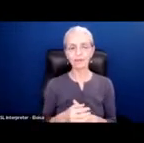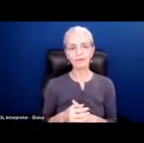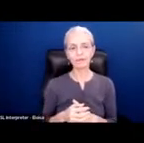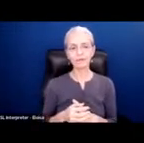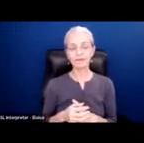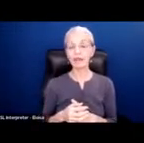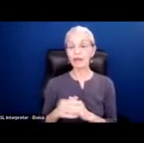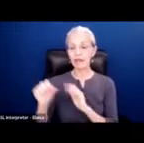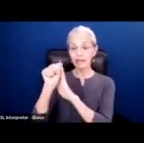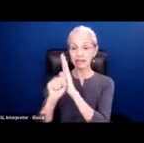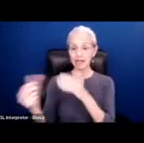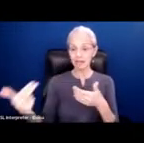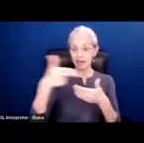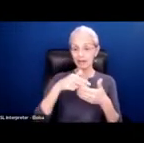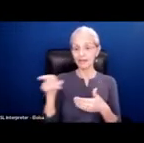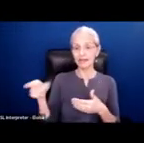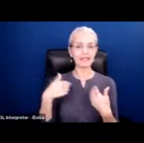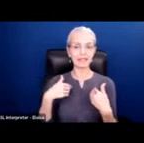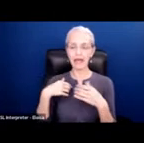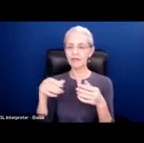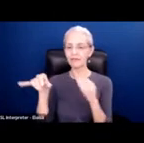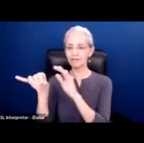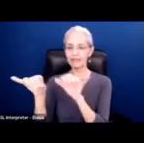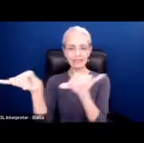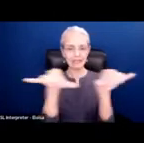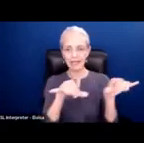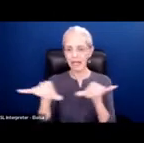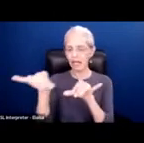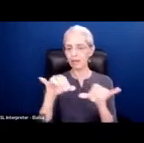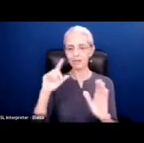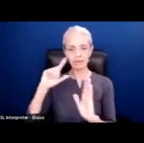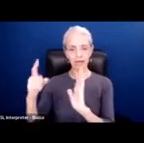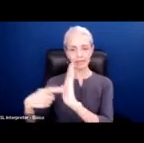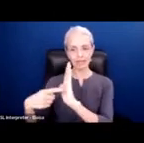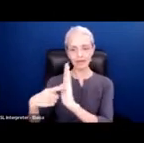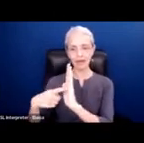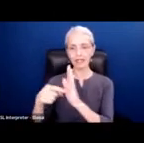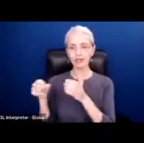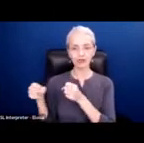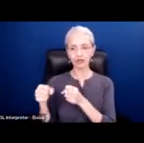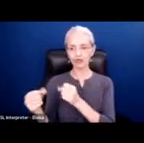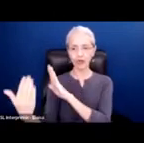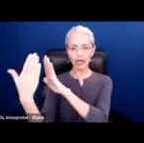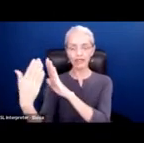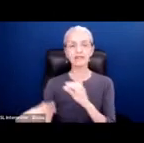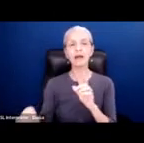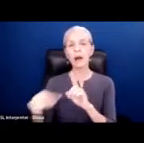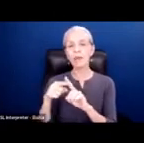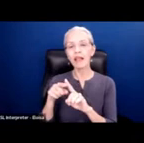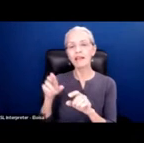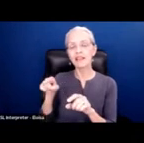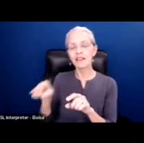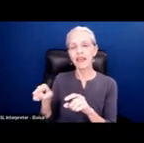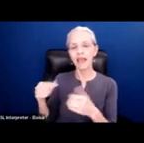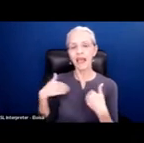Participating states did not have identical sampling strategies, and they also selected respondents from their own set of unique